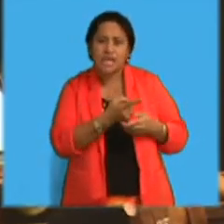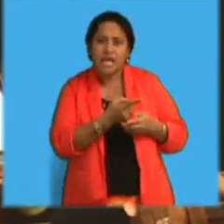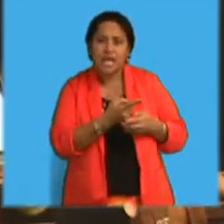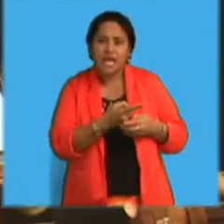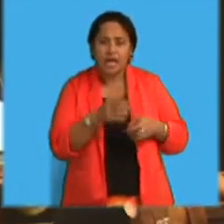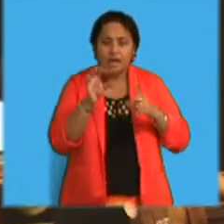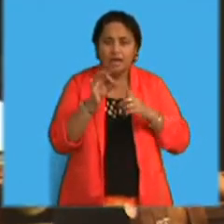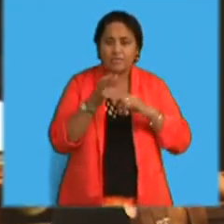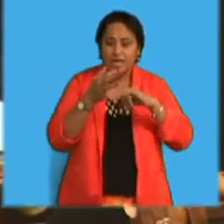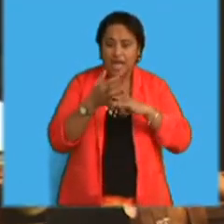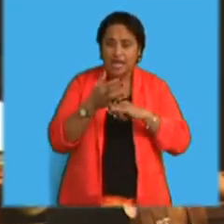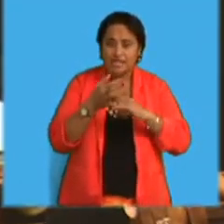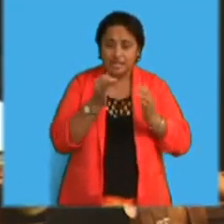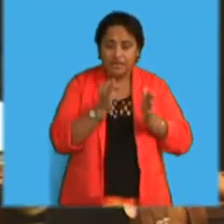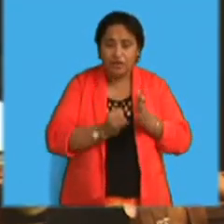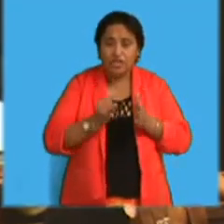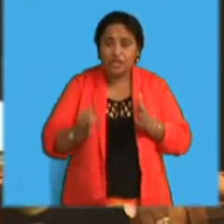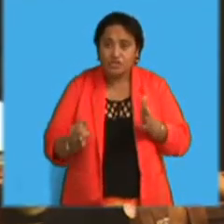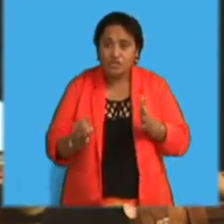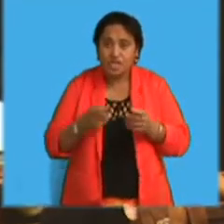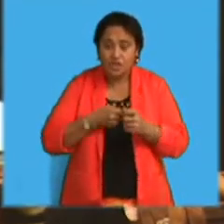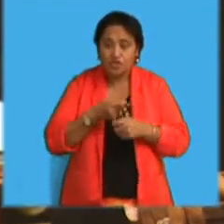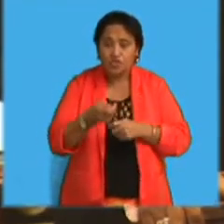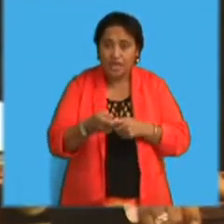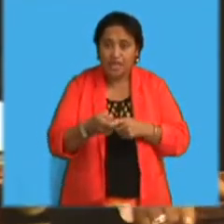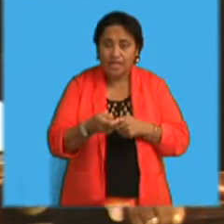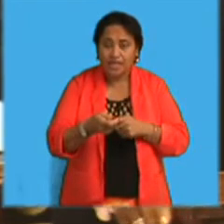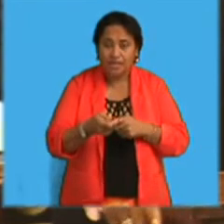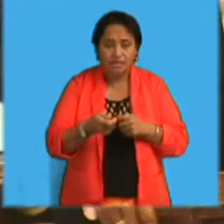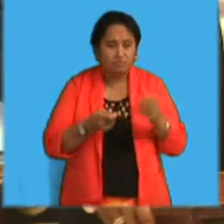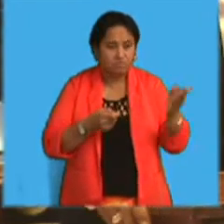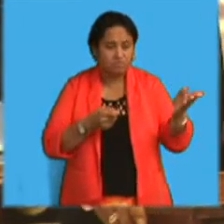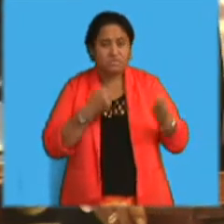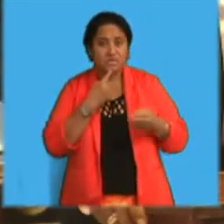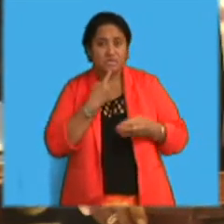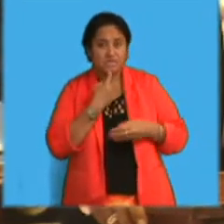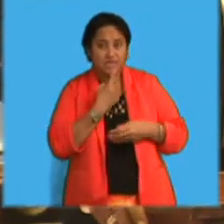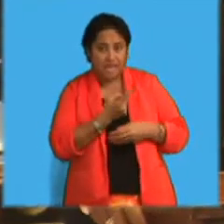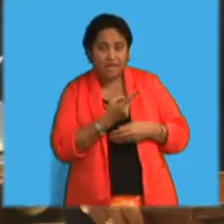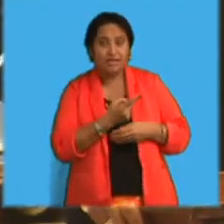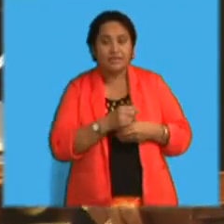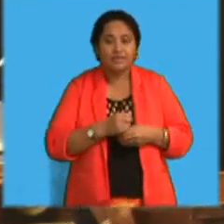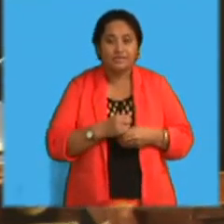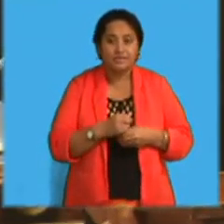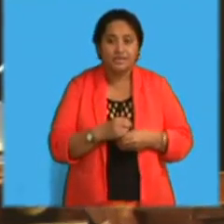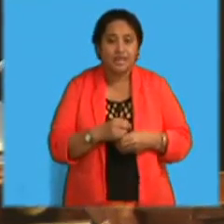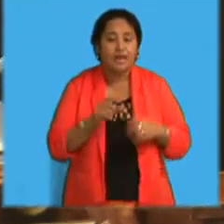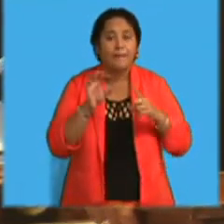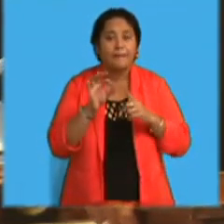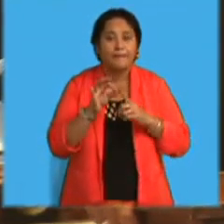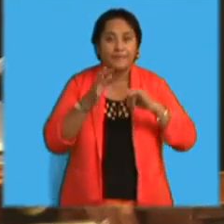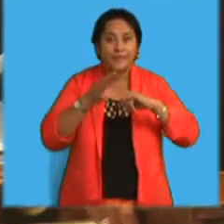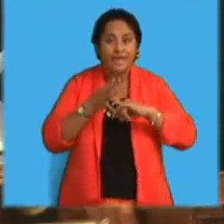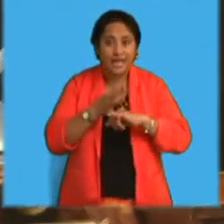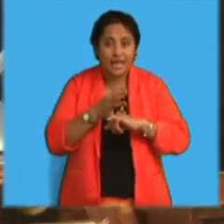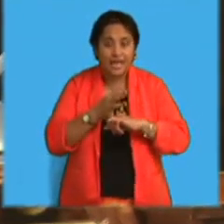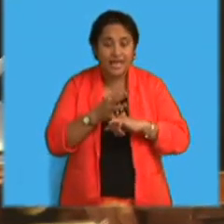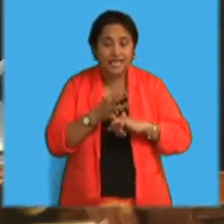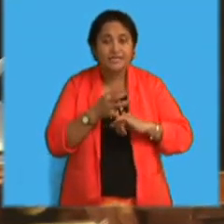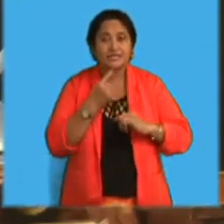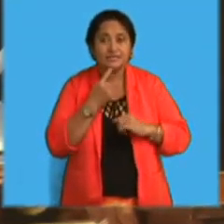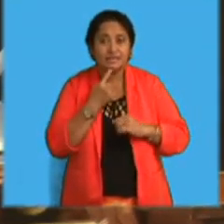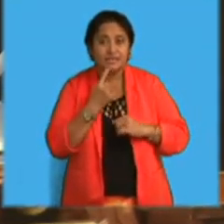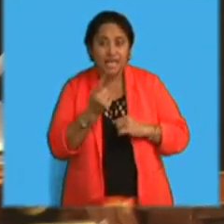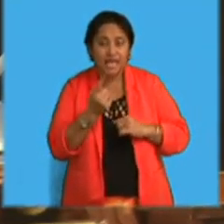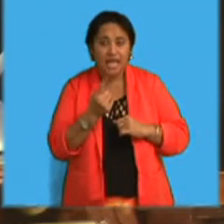for Industry, Trade and Tourism made. Honourable Politavu, Madam Speaker, alleged that the Permanent Secretary stated that the Ministry